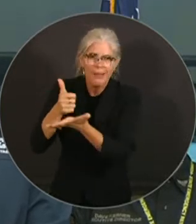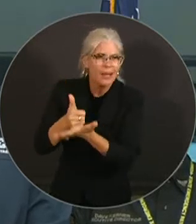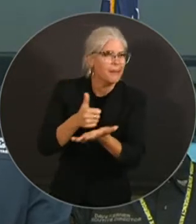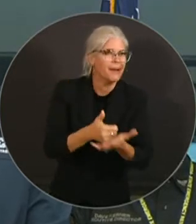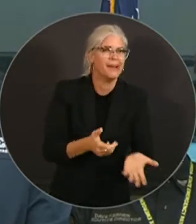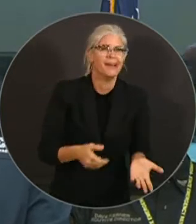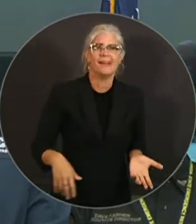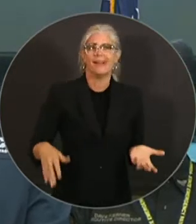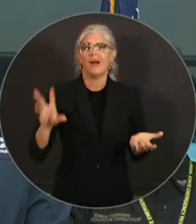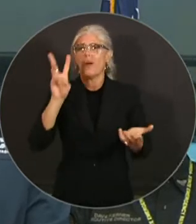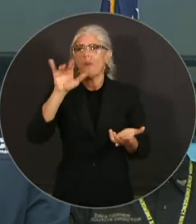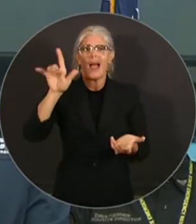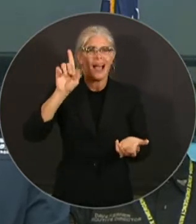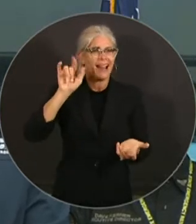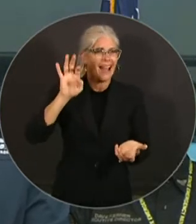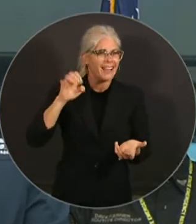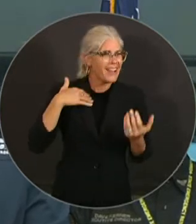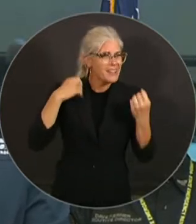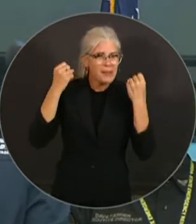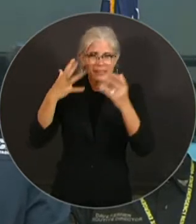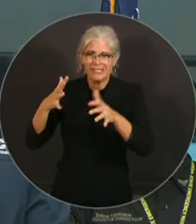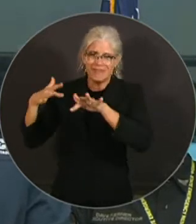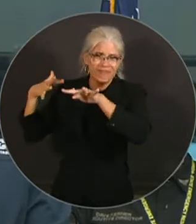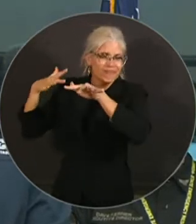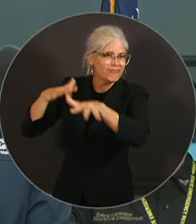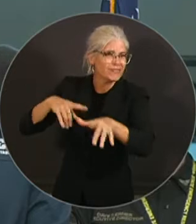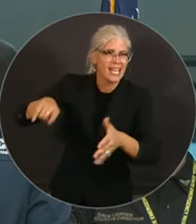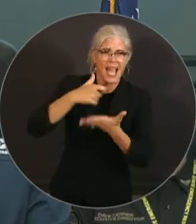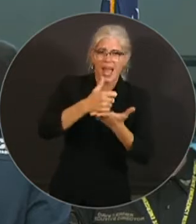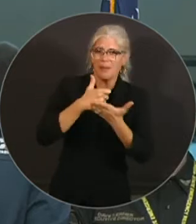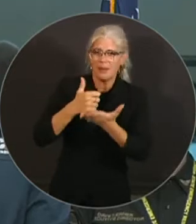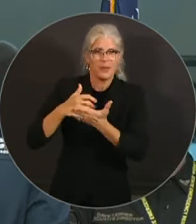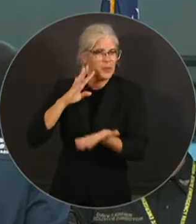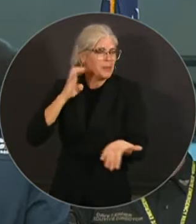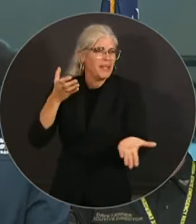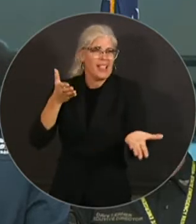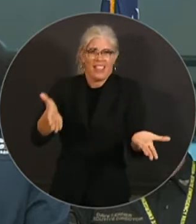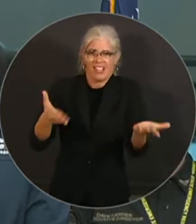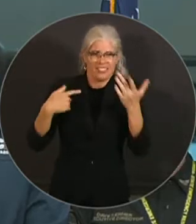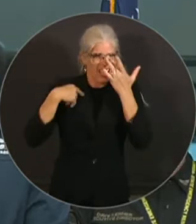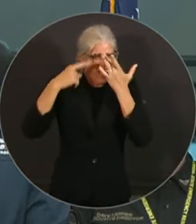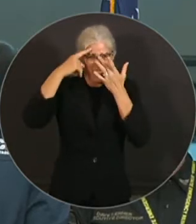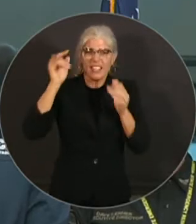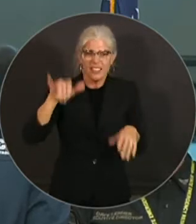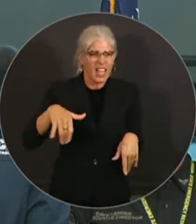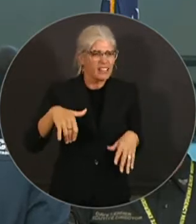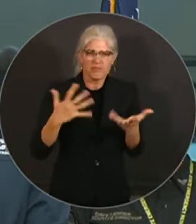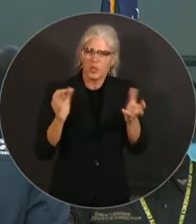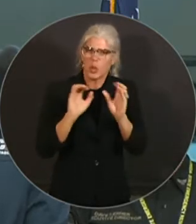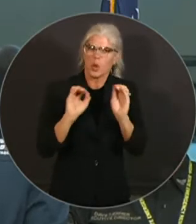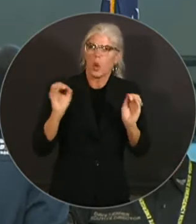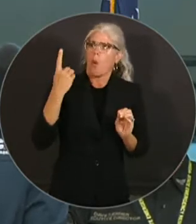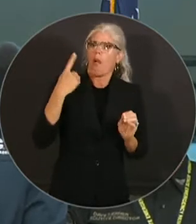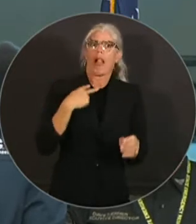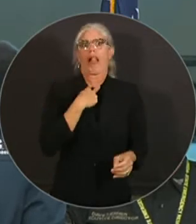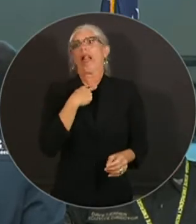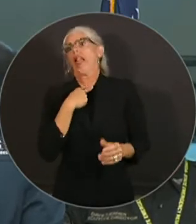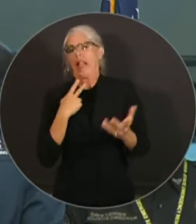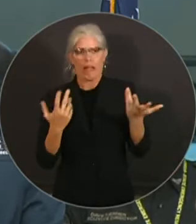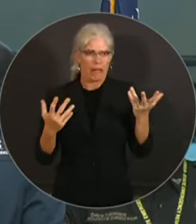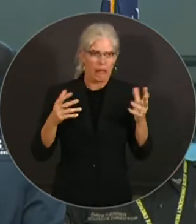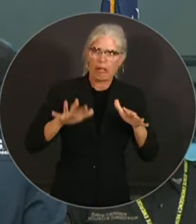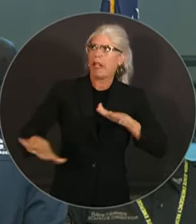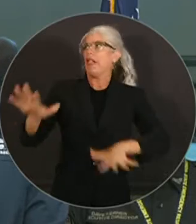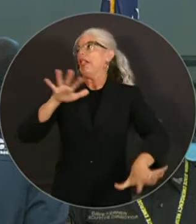all mobilized. So that effort will be there. And I hope that nobody is victimized, but certainly we